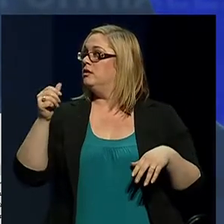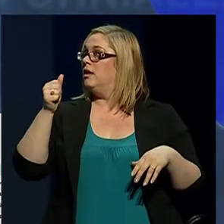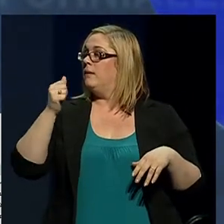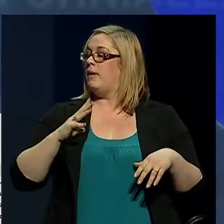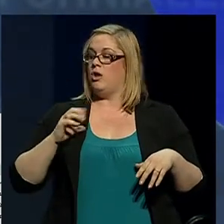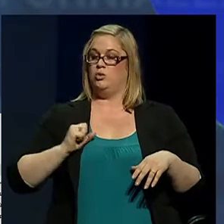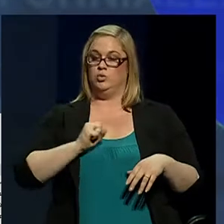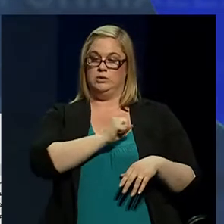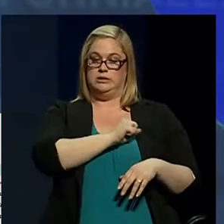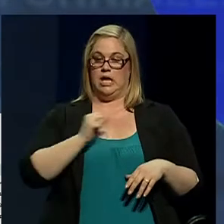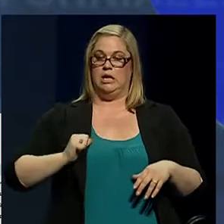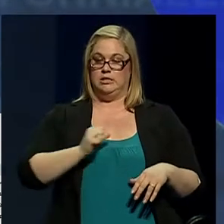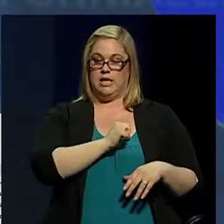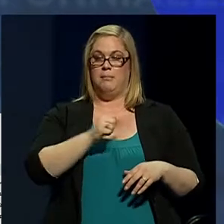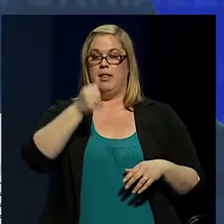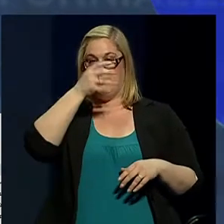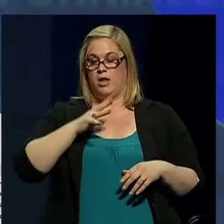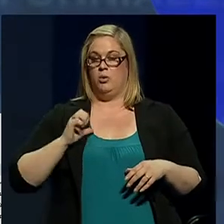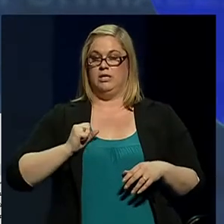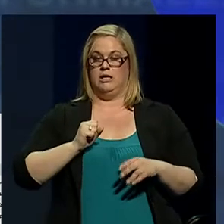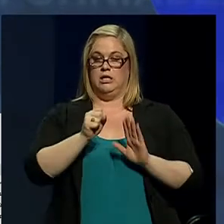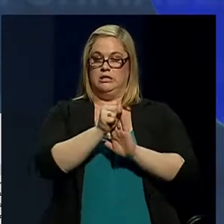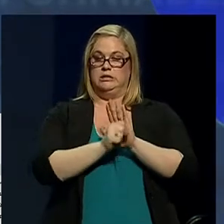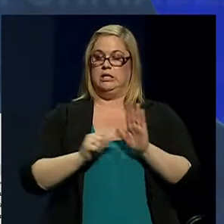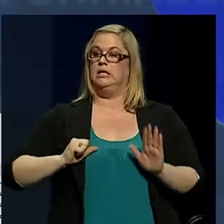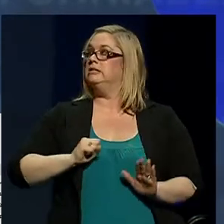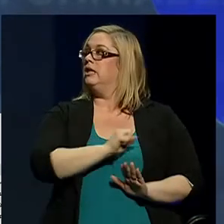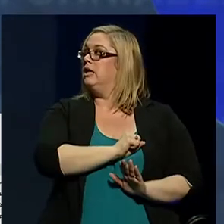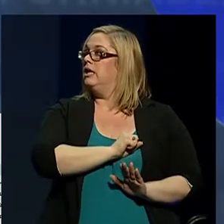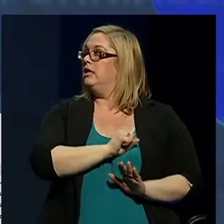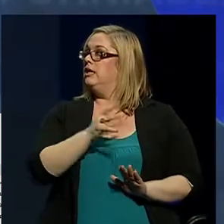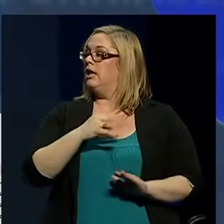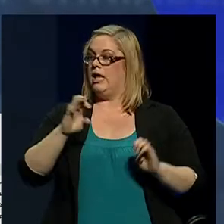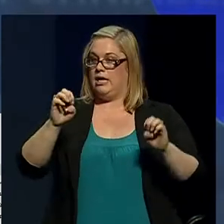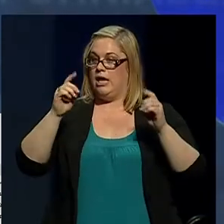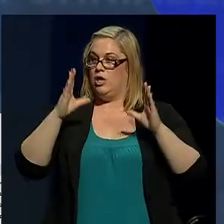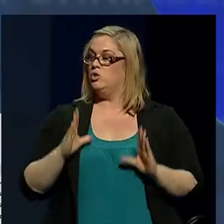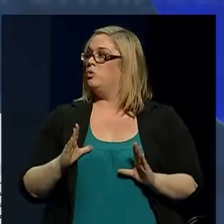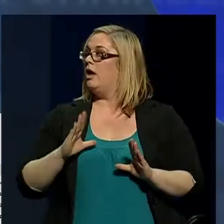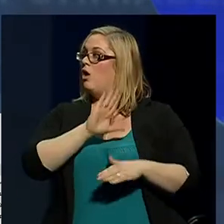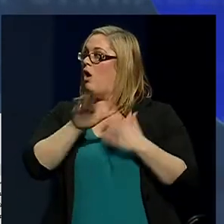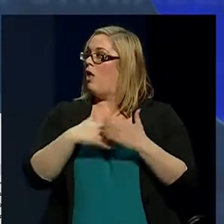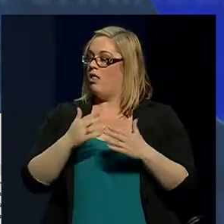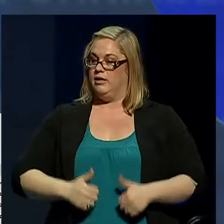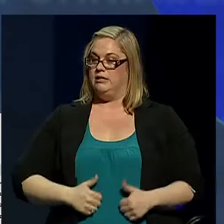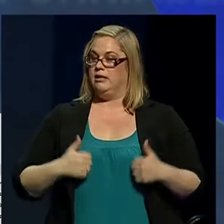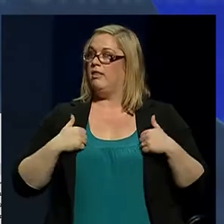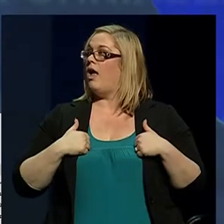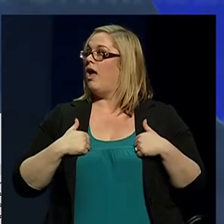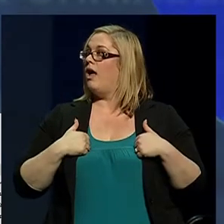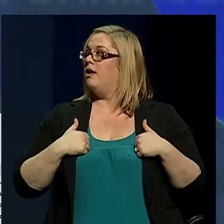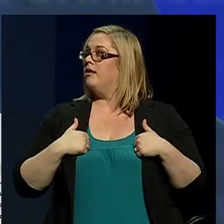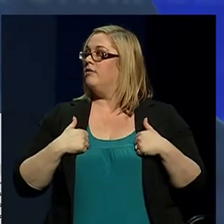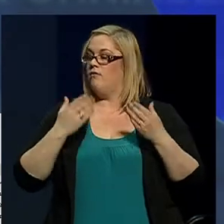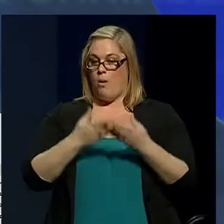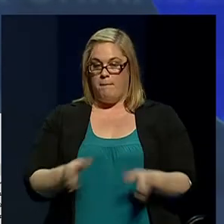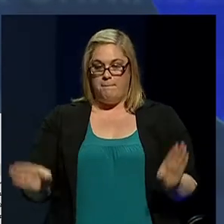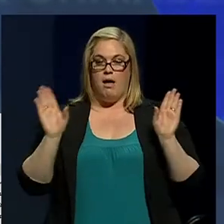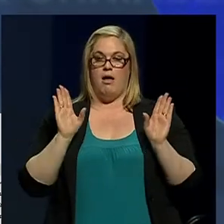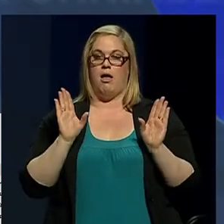Assembly, man who was in the State Senate, an educator all of his life, a fierce fighter for